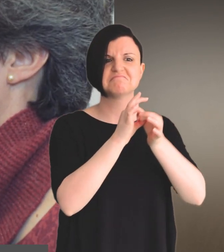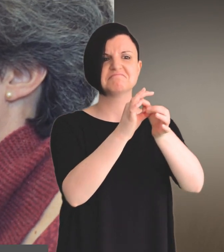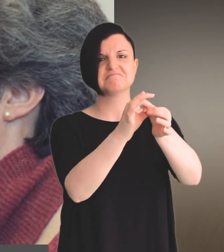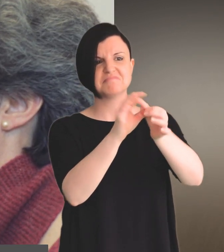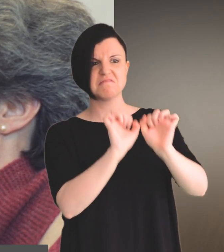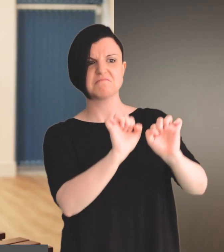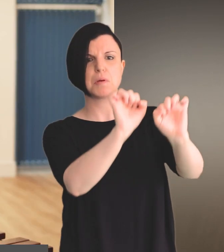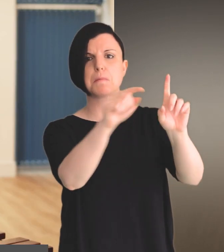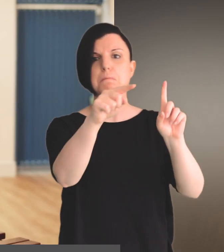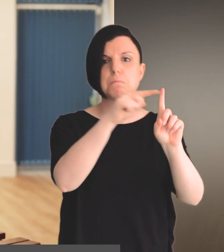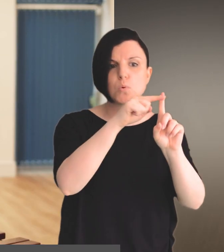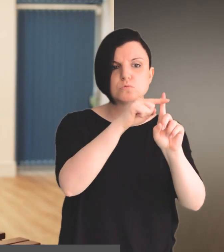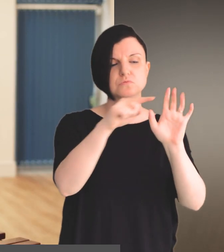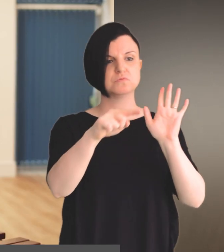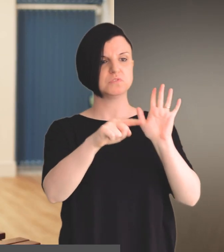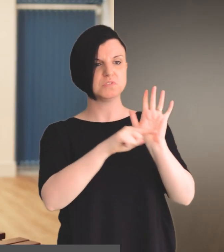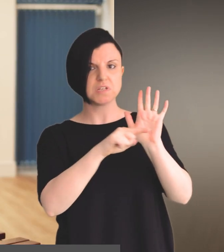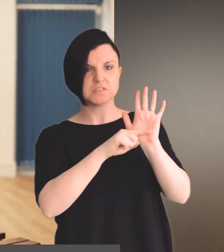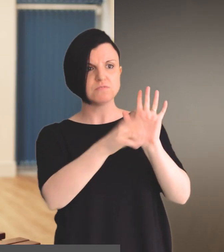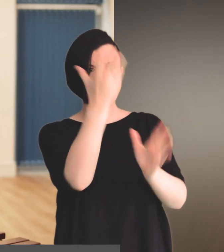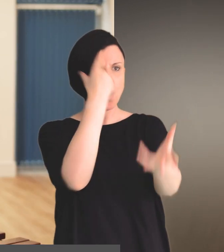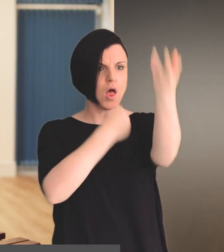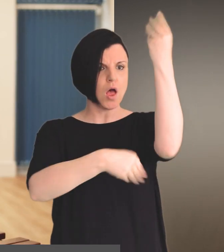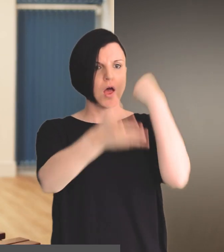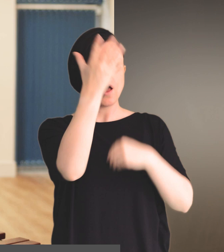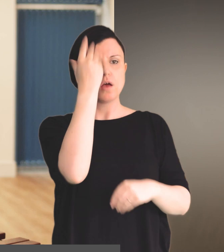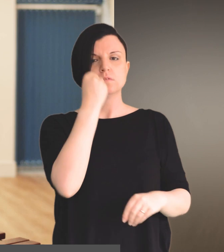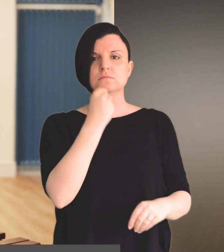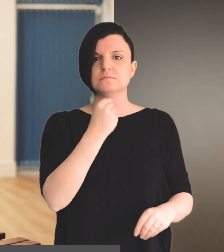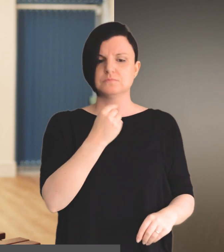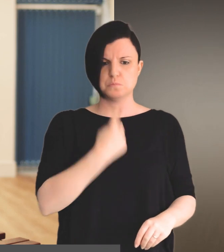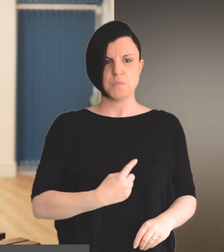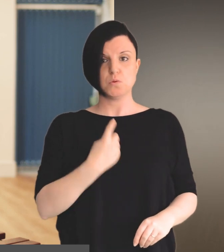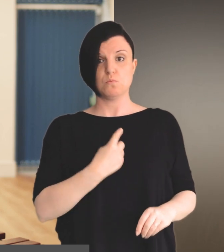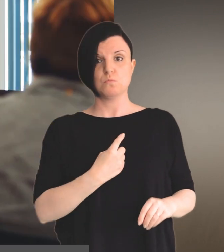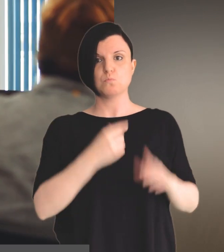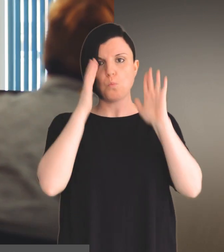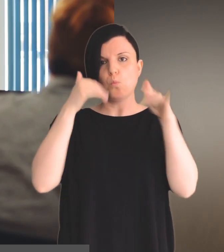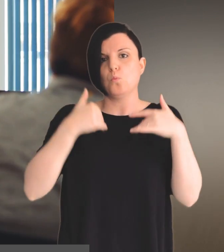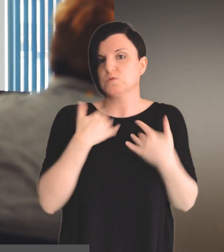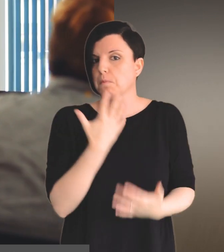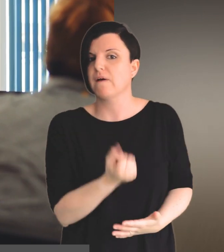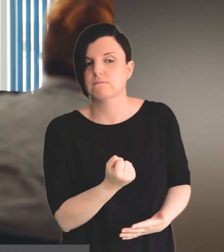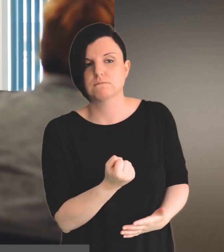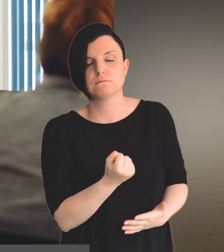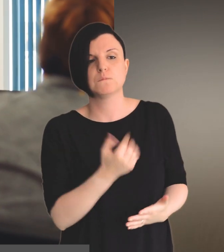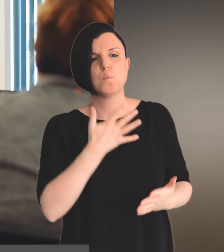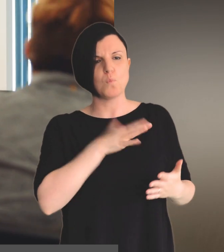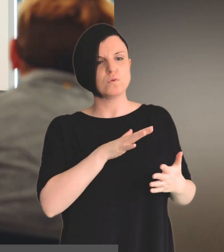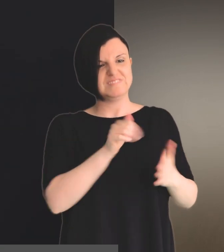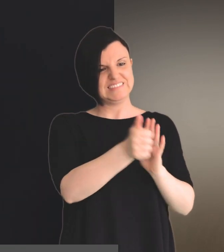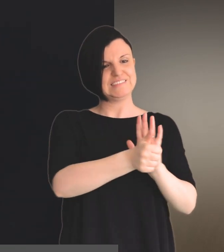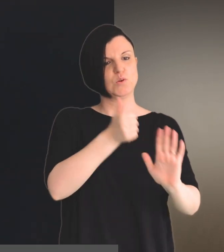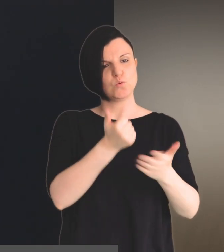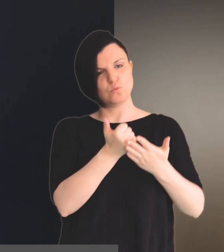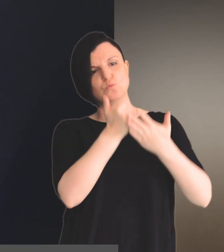every single one of them. I mean, when it comes to learning their advantages and disadvantages, because I feel like I can